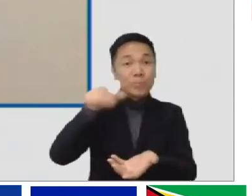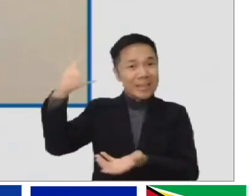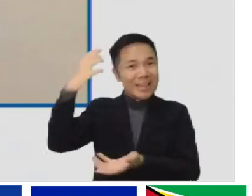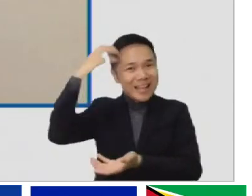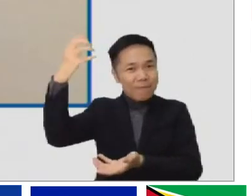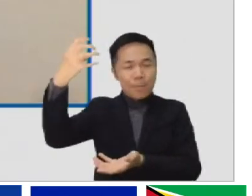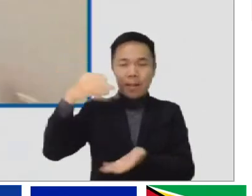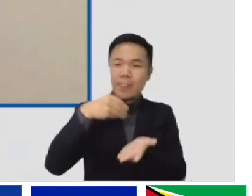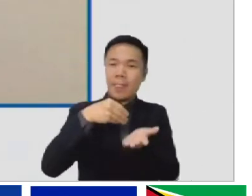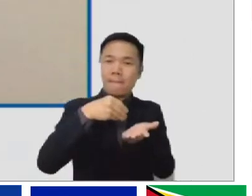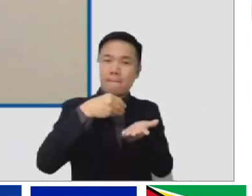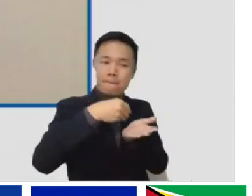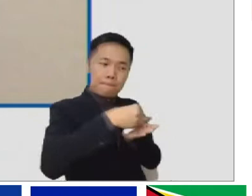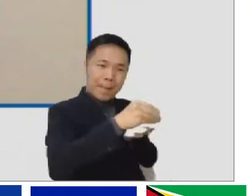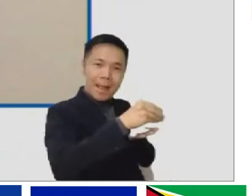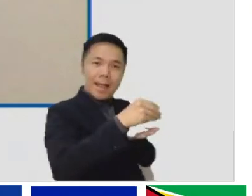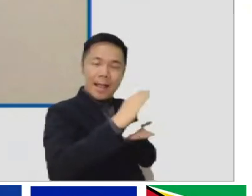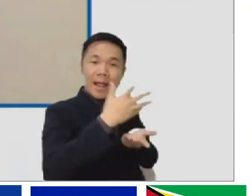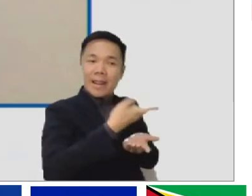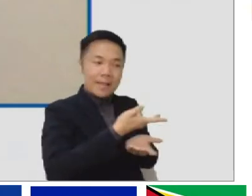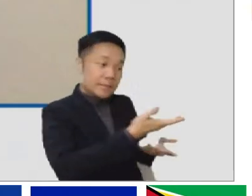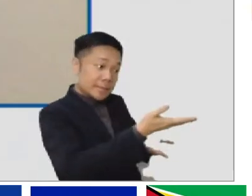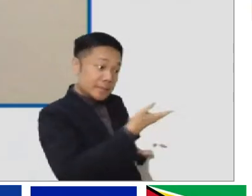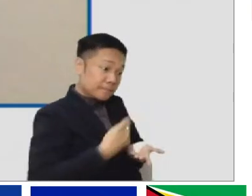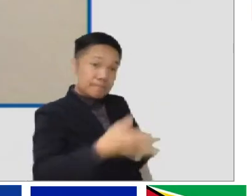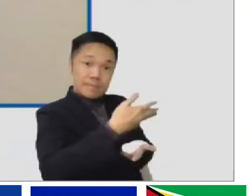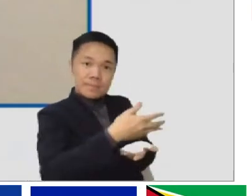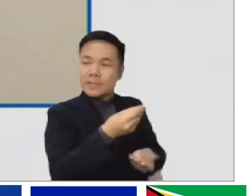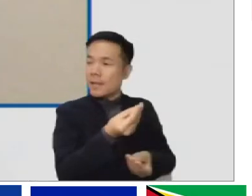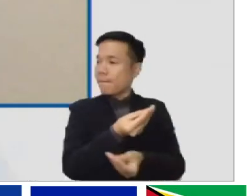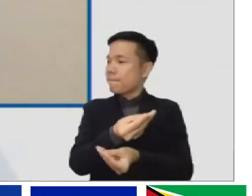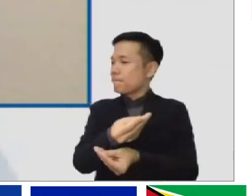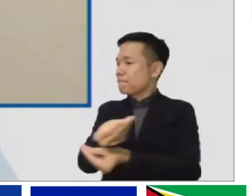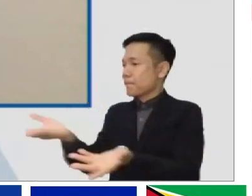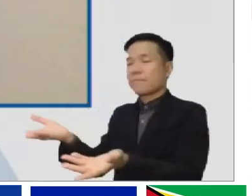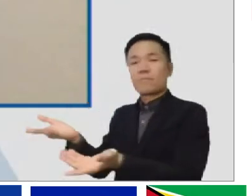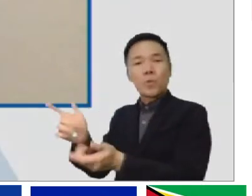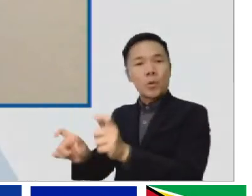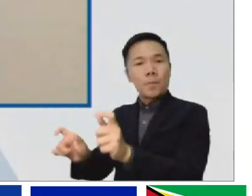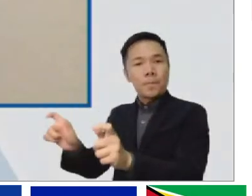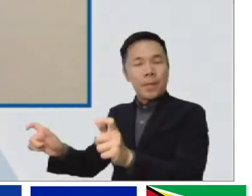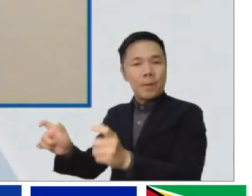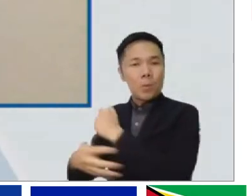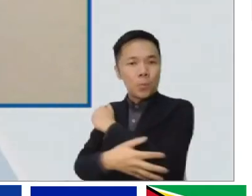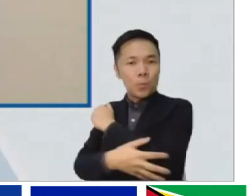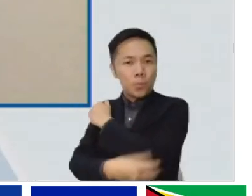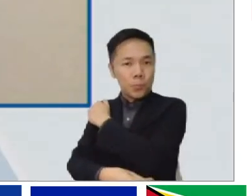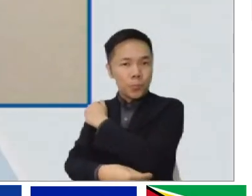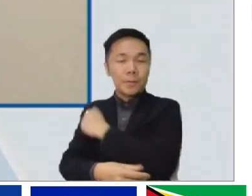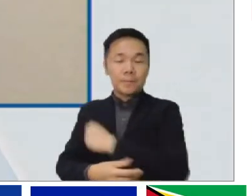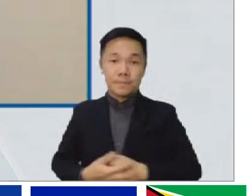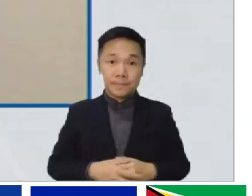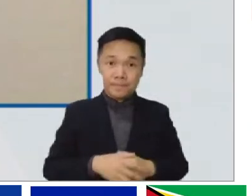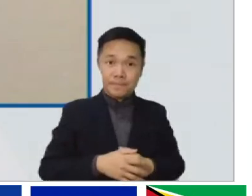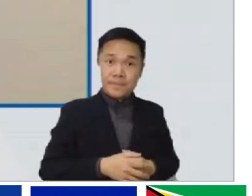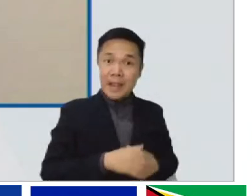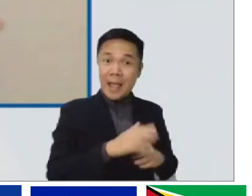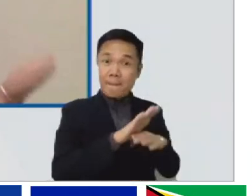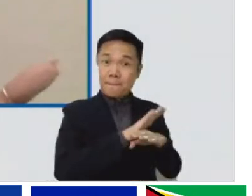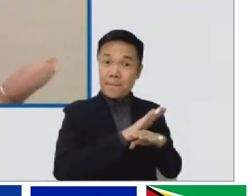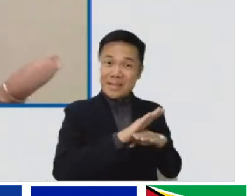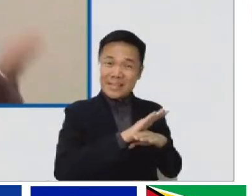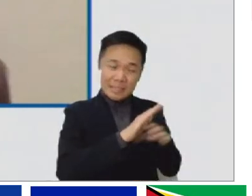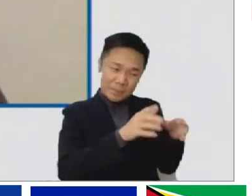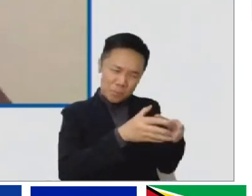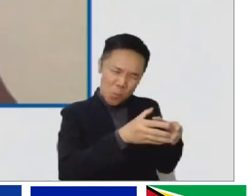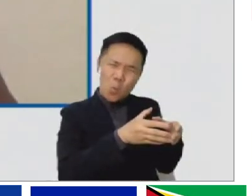who are vulnerable. They set up also this small enterprise support so that persons could continue